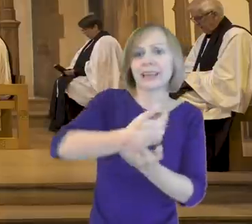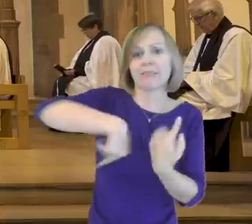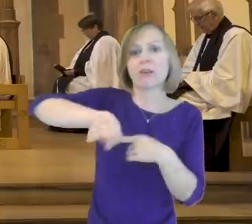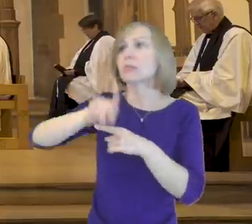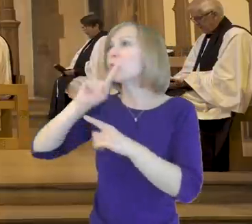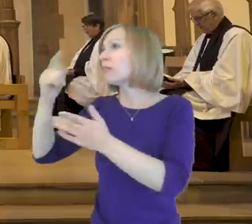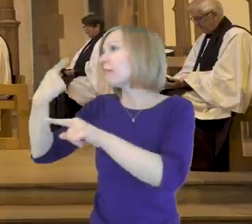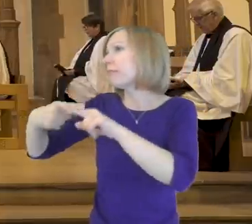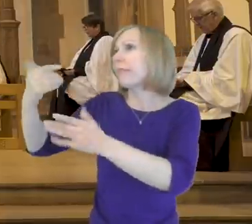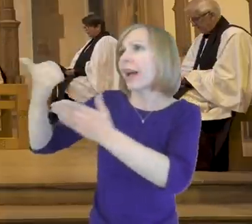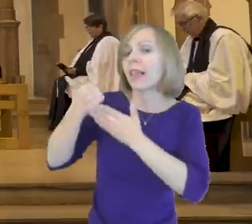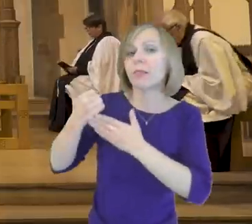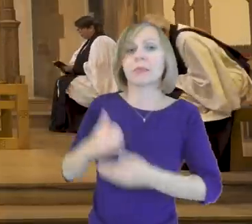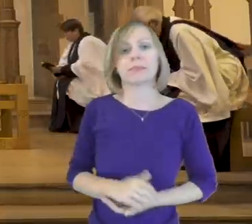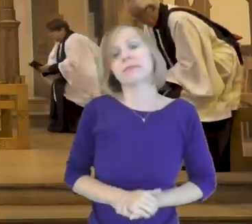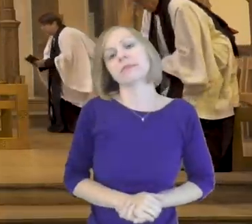Lord, make haste to help us.